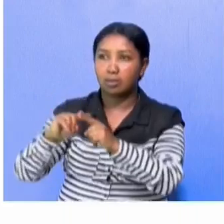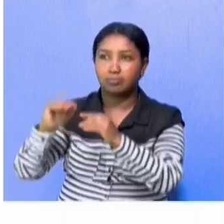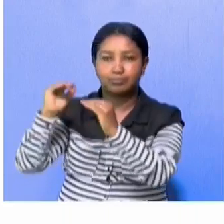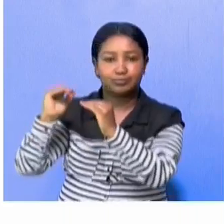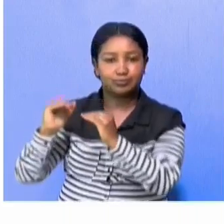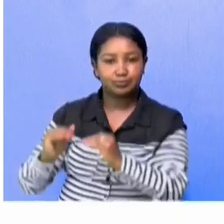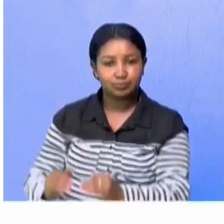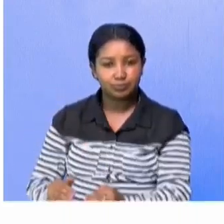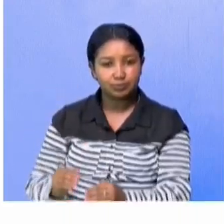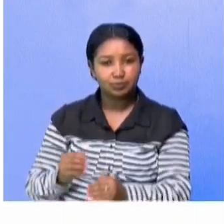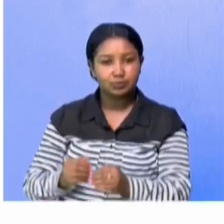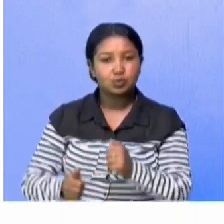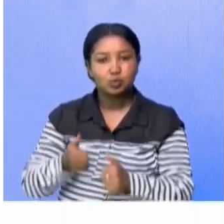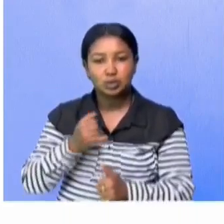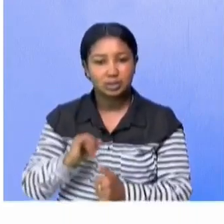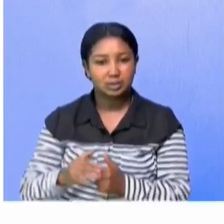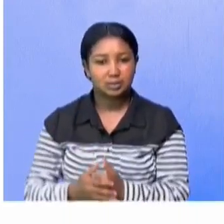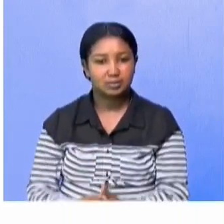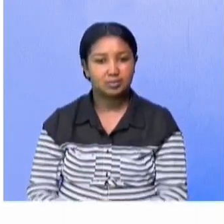which has